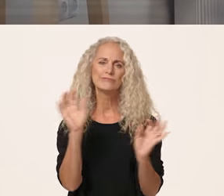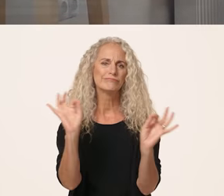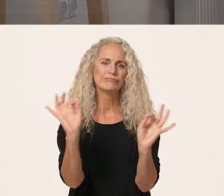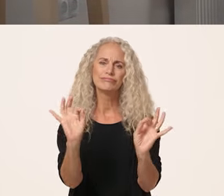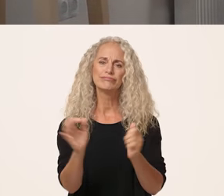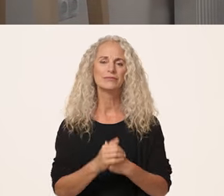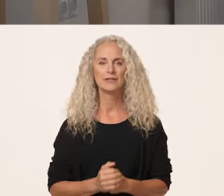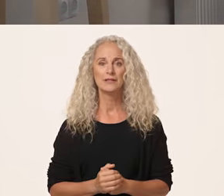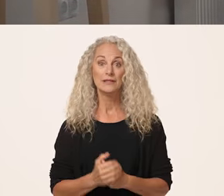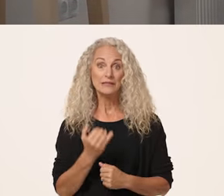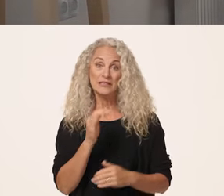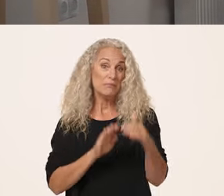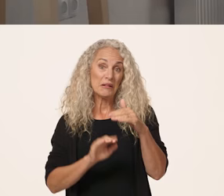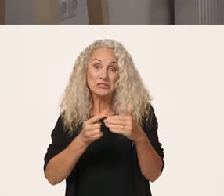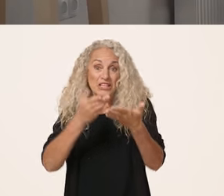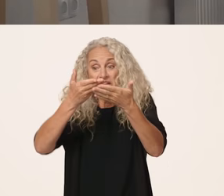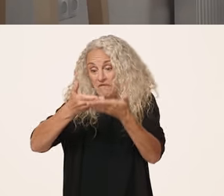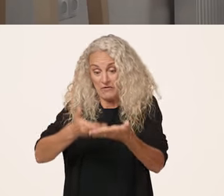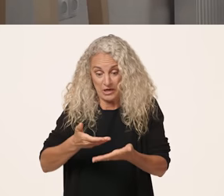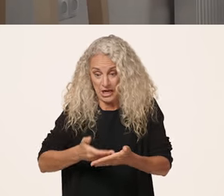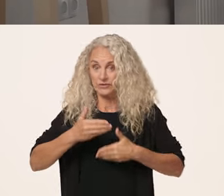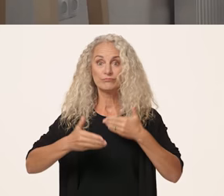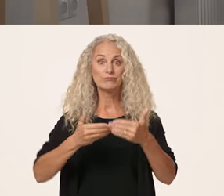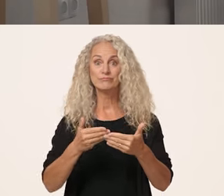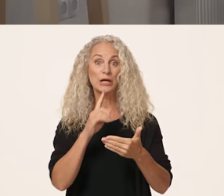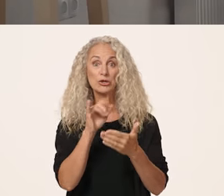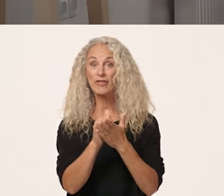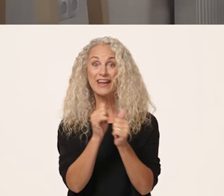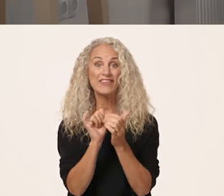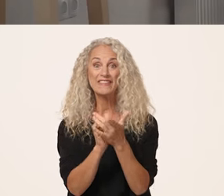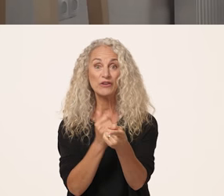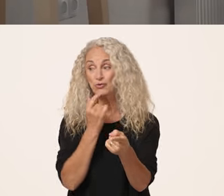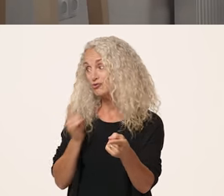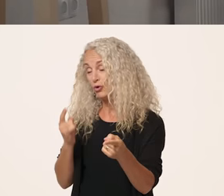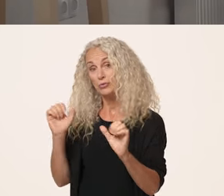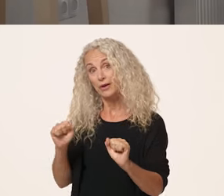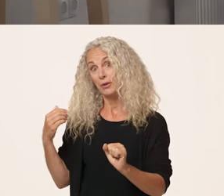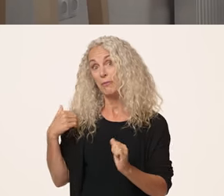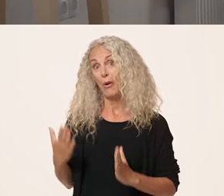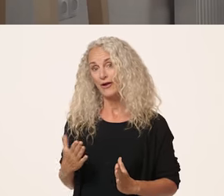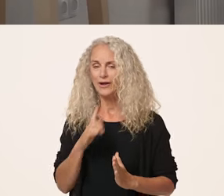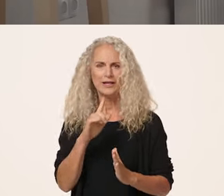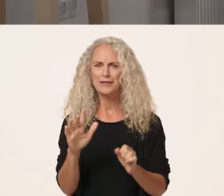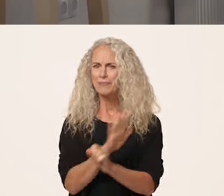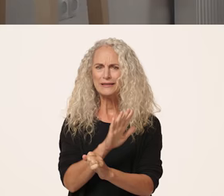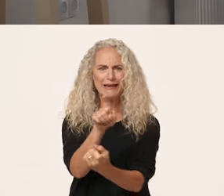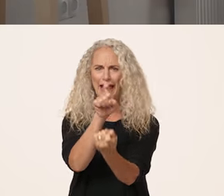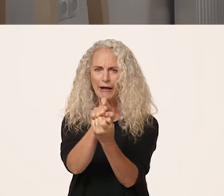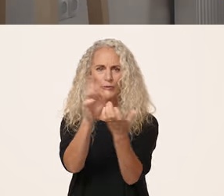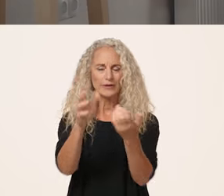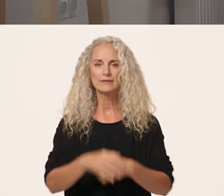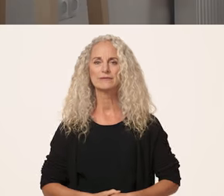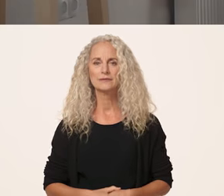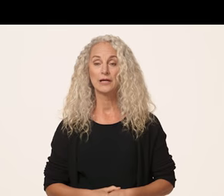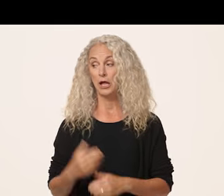There's really nothing to worry about. It's basically just a verification process to ensure that everything you've told your prospective employer is complete